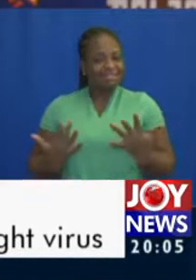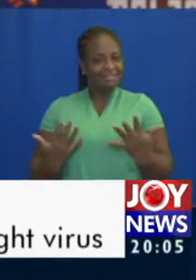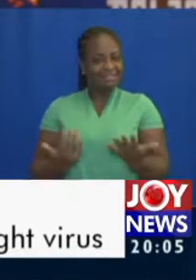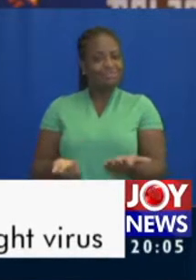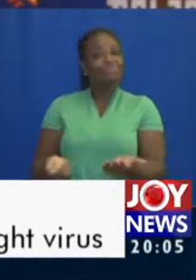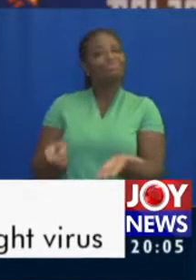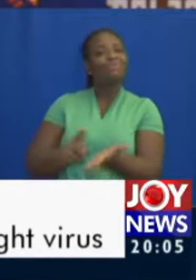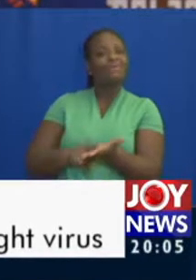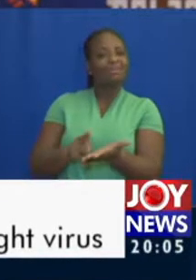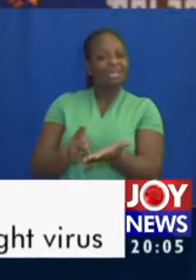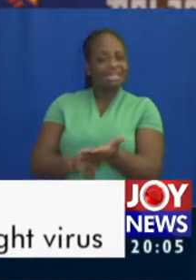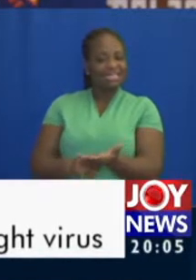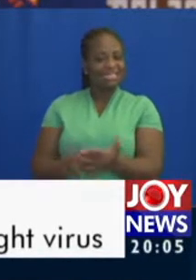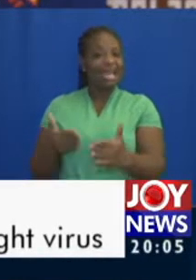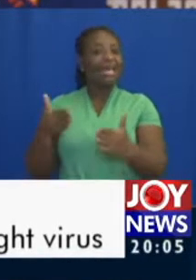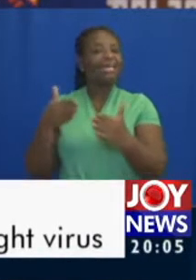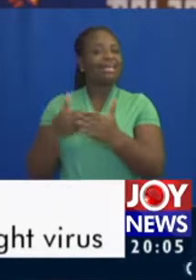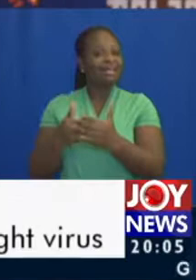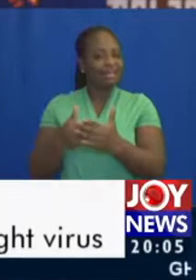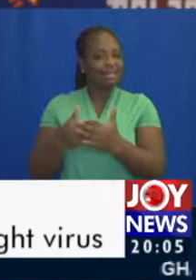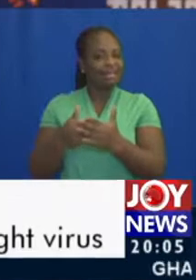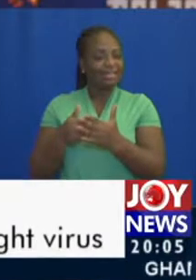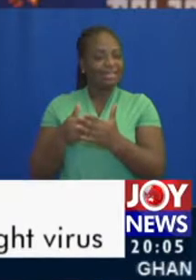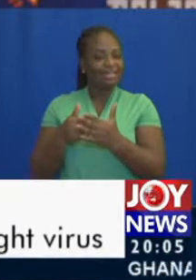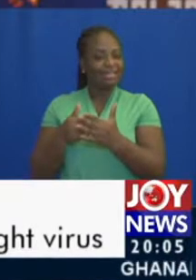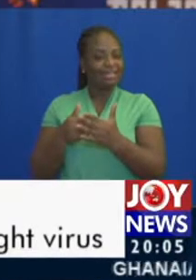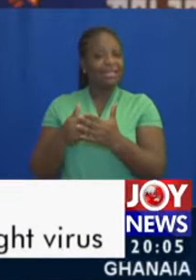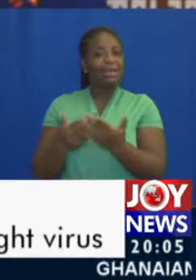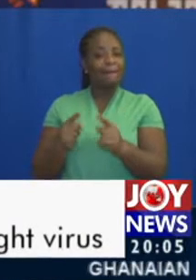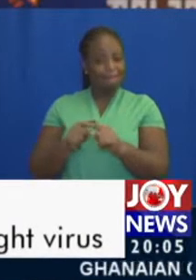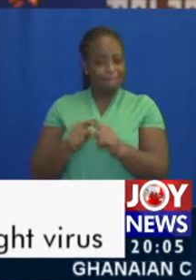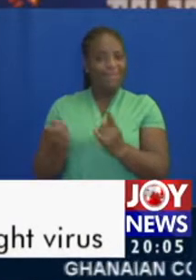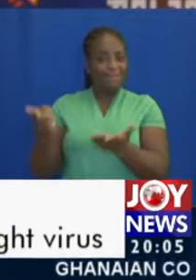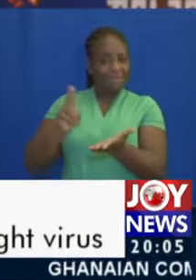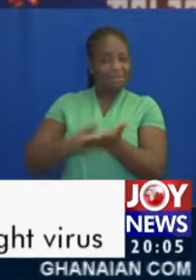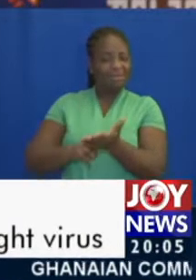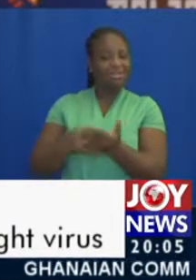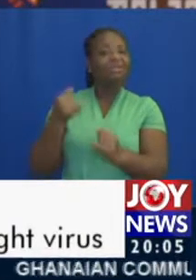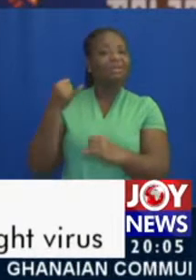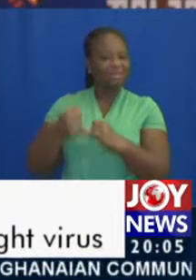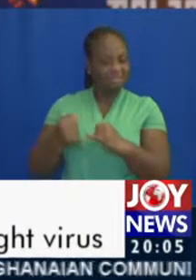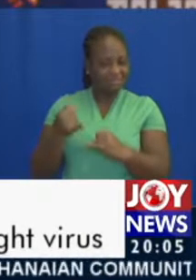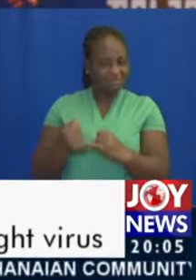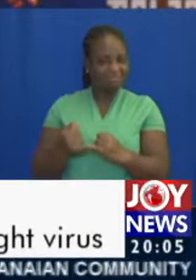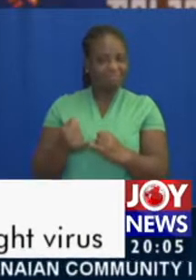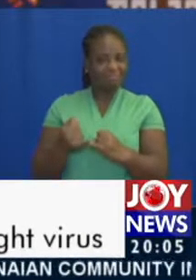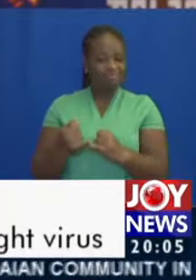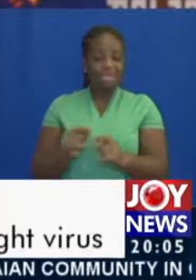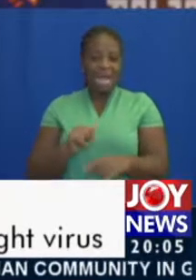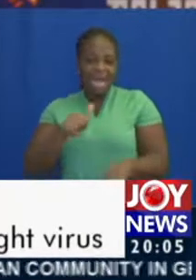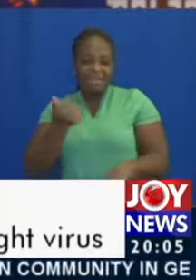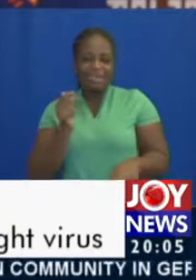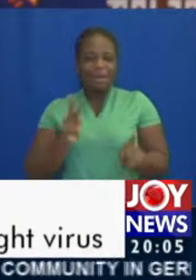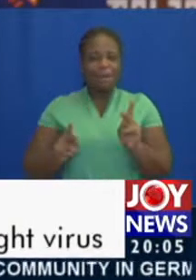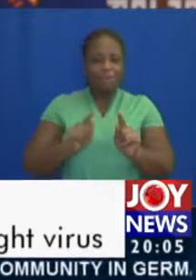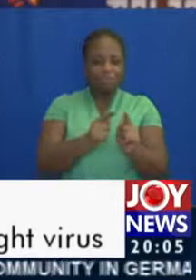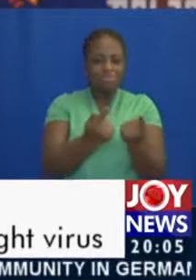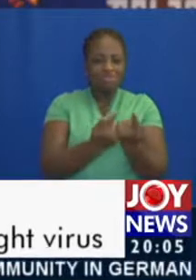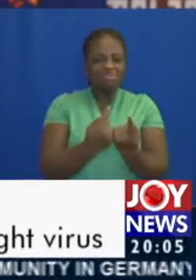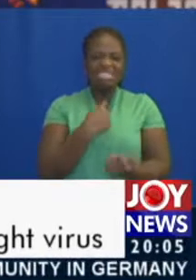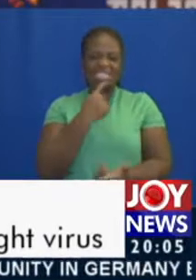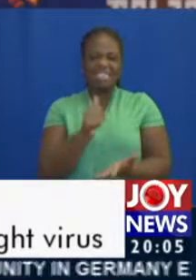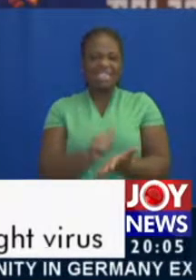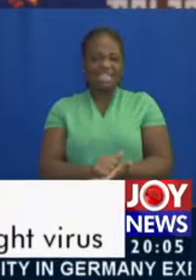register, again, ending up registering. And there were those who claimed that in the midst